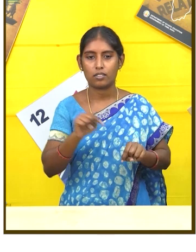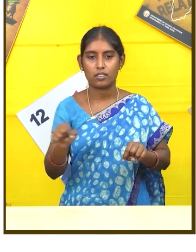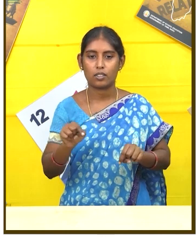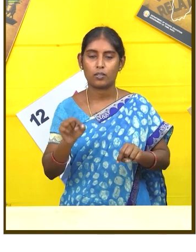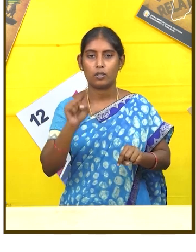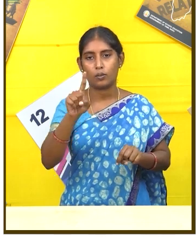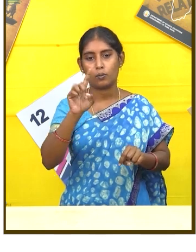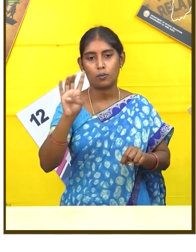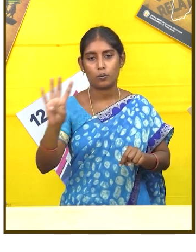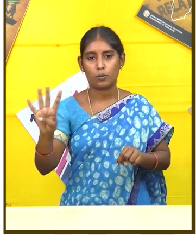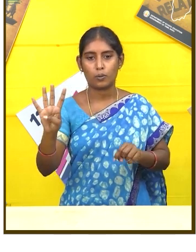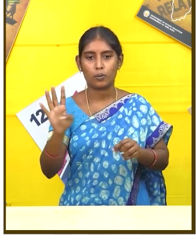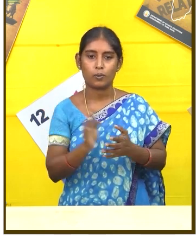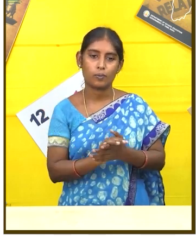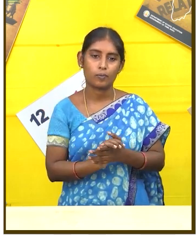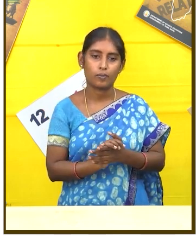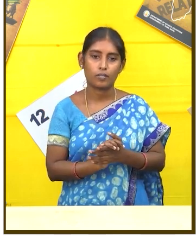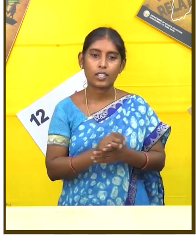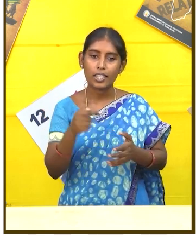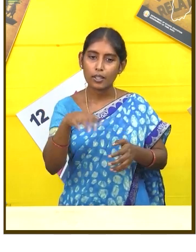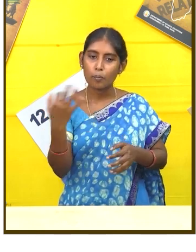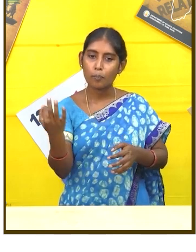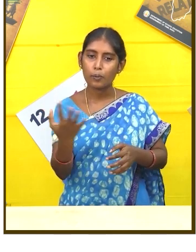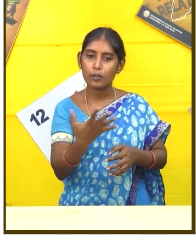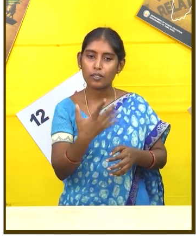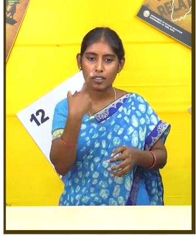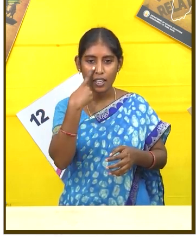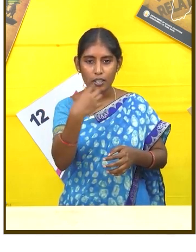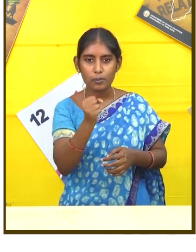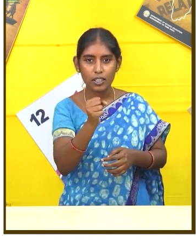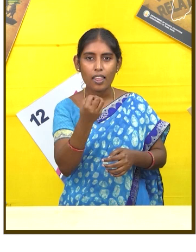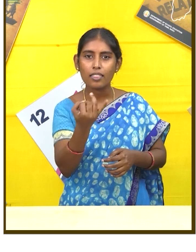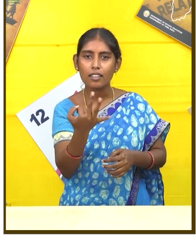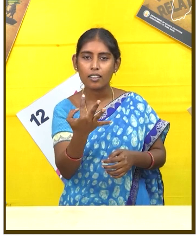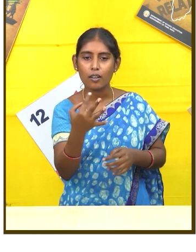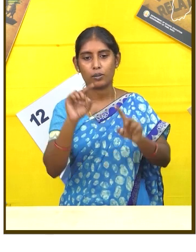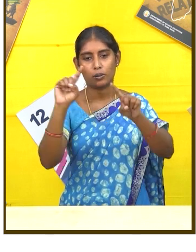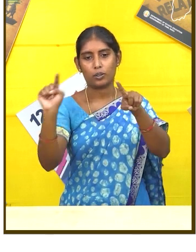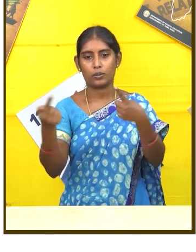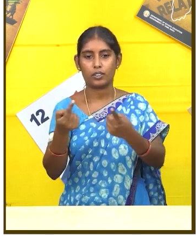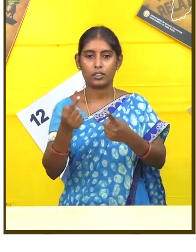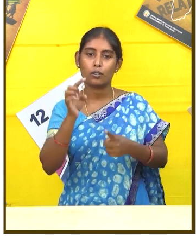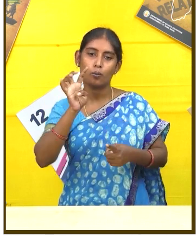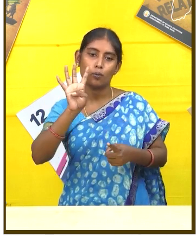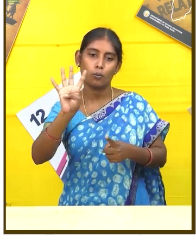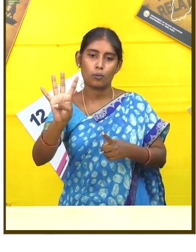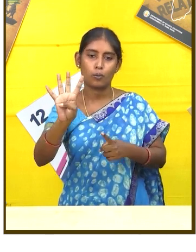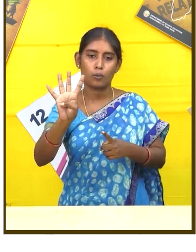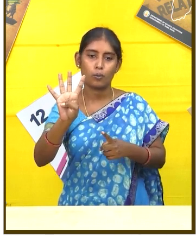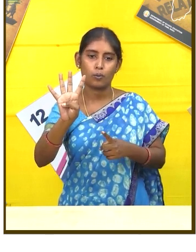become 14. Very simple. So now this is a new equation. No? After getting the new equation, what we have to